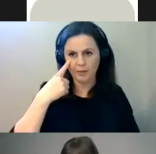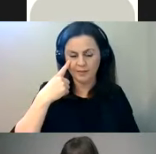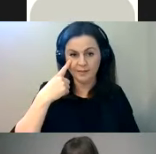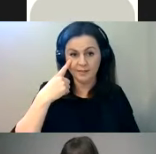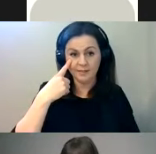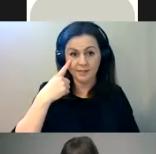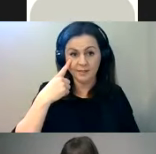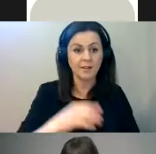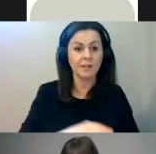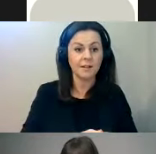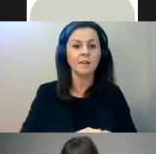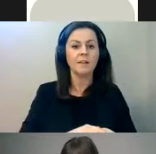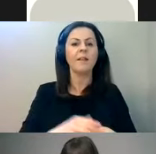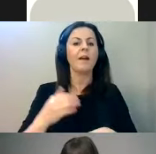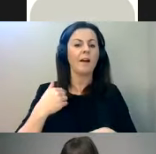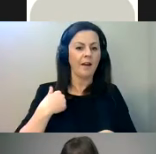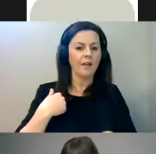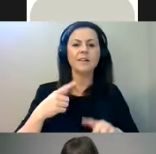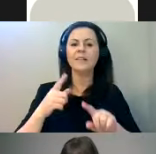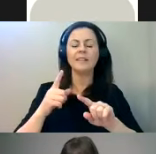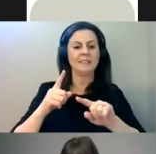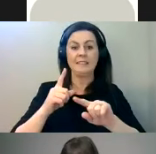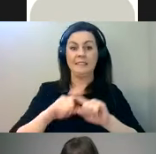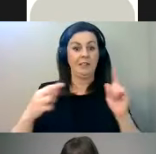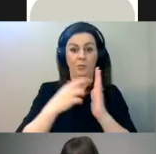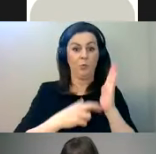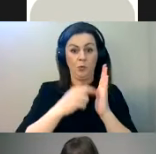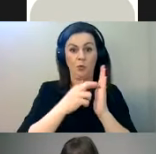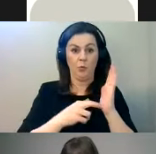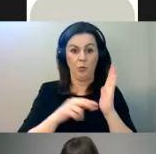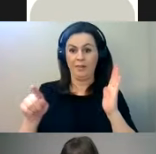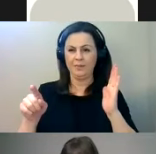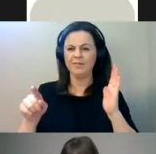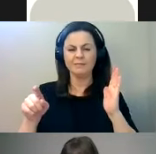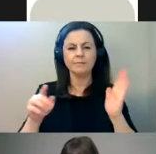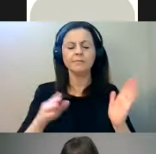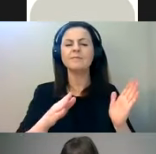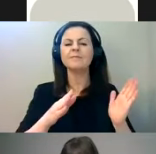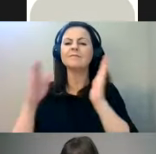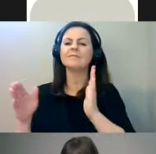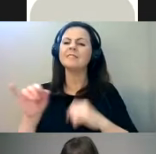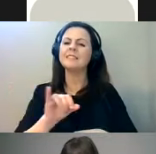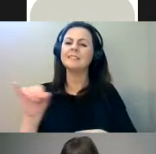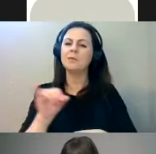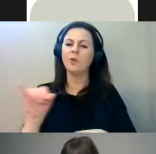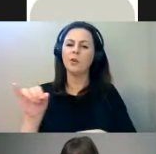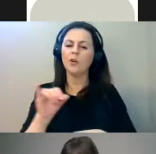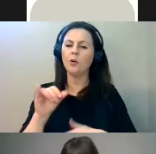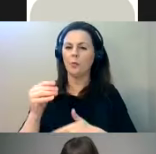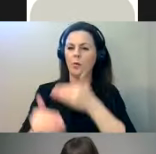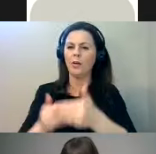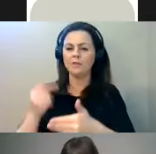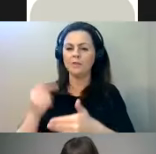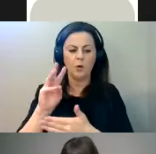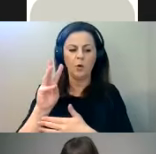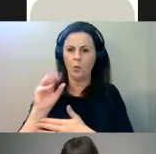Act, which is a different statute, has a similar provision for the execution of wills.